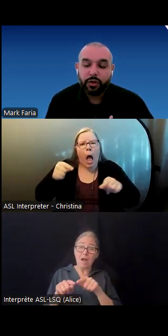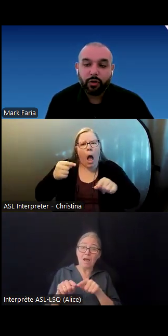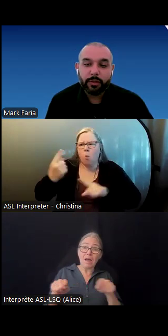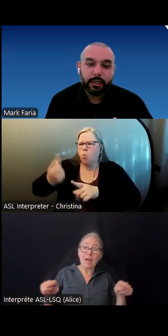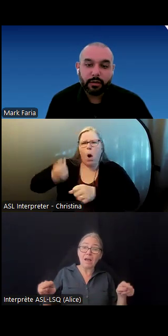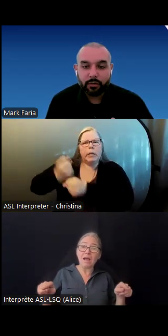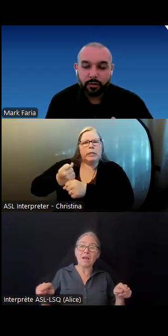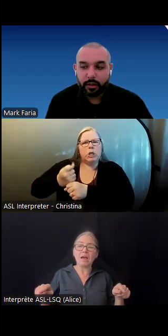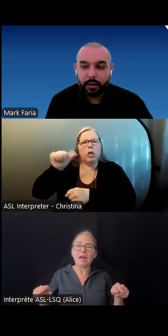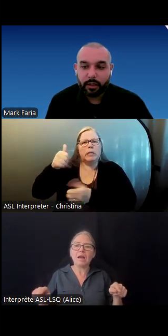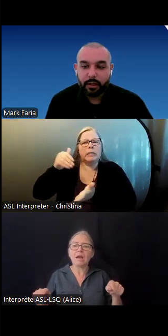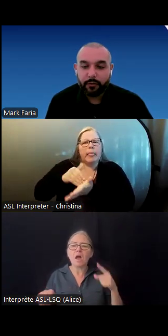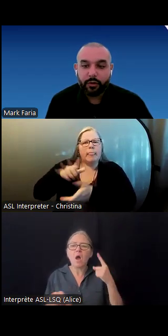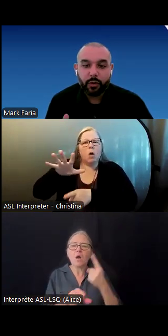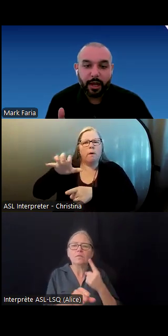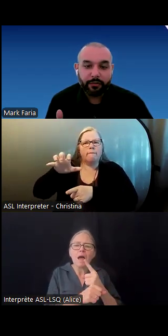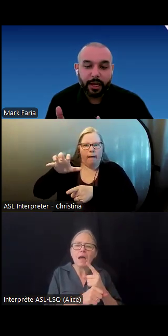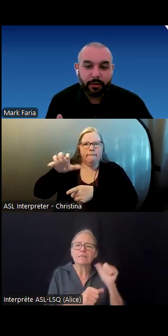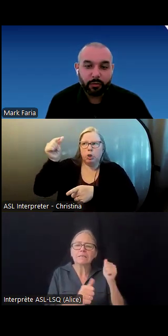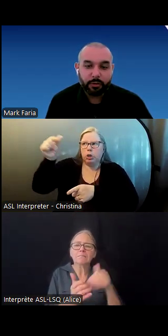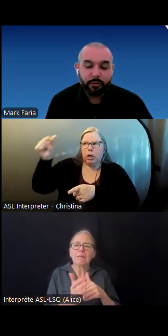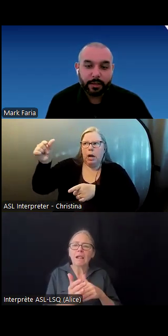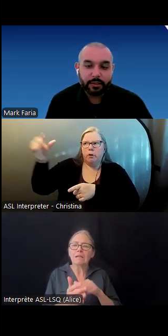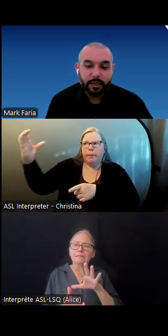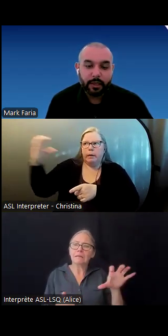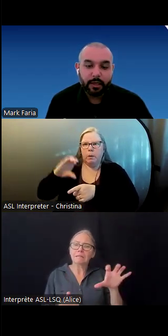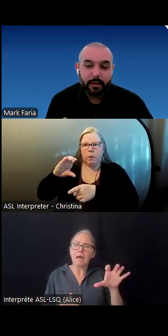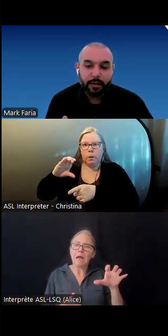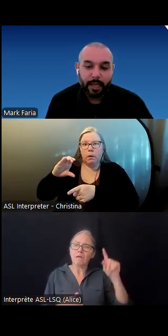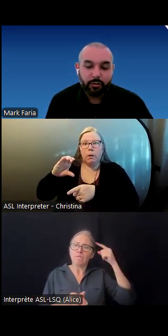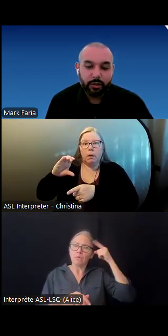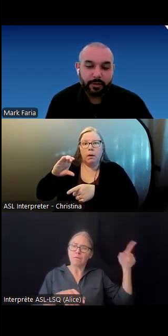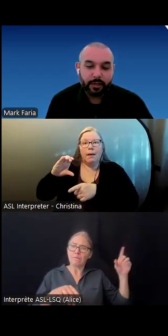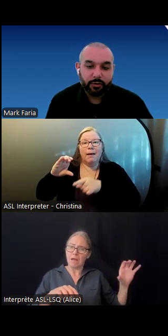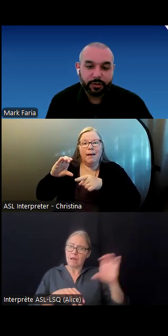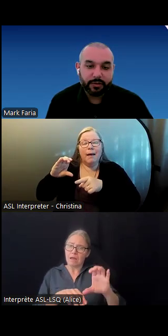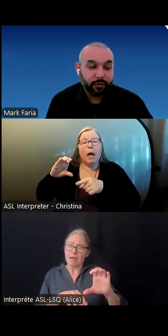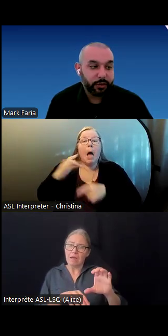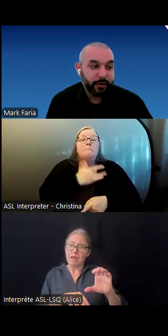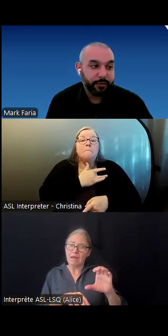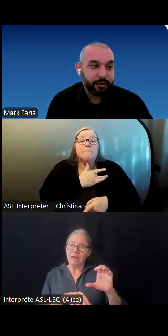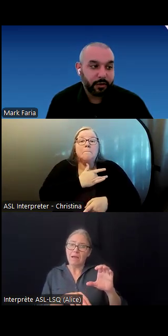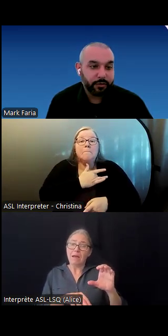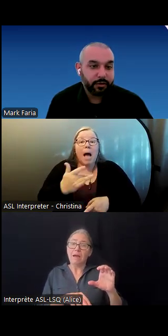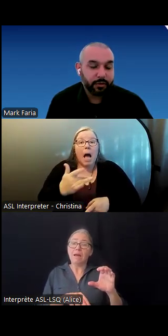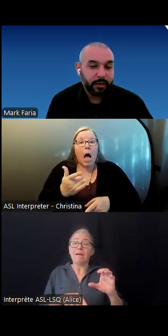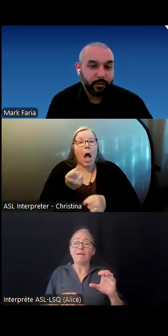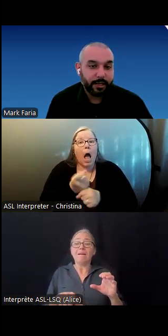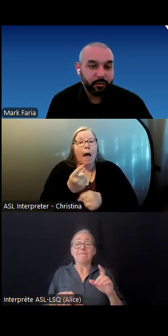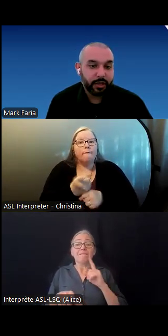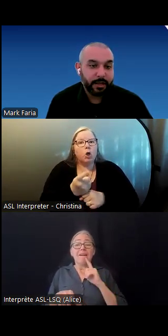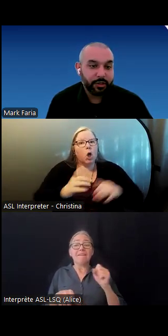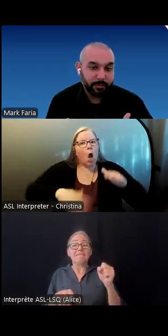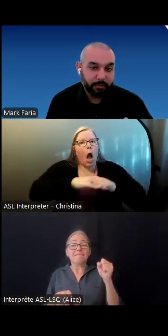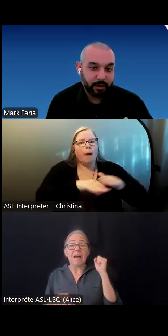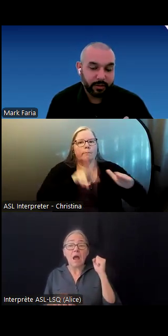So normally, if you don't have carry forward grants, the annual limit that you'll receive is $3,500 in grants,